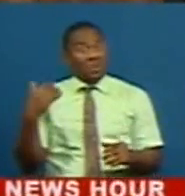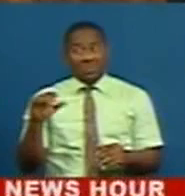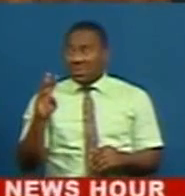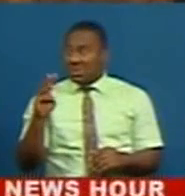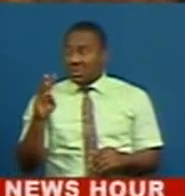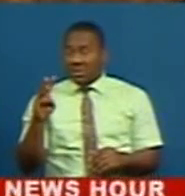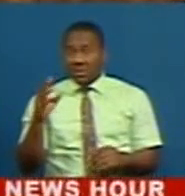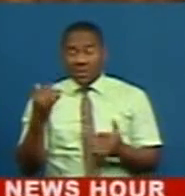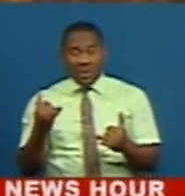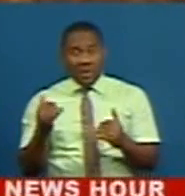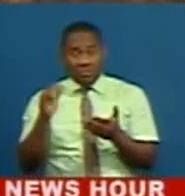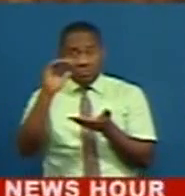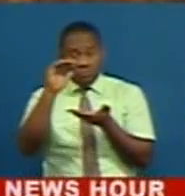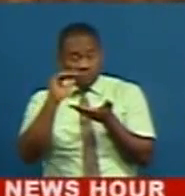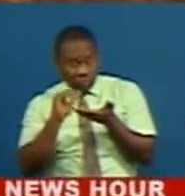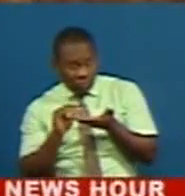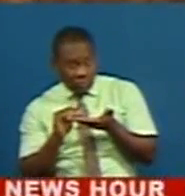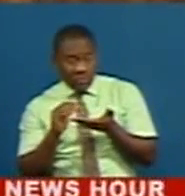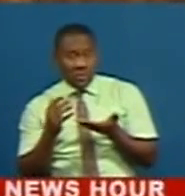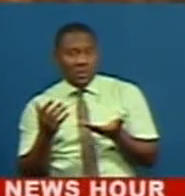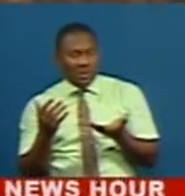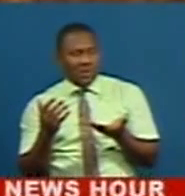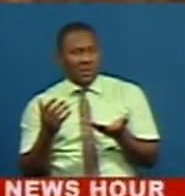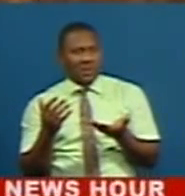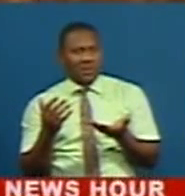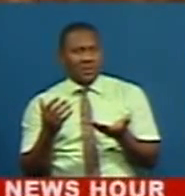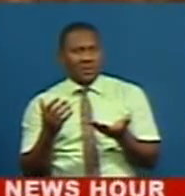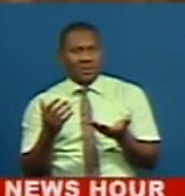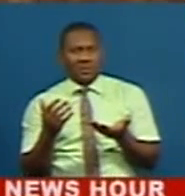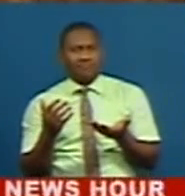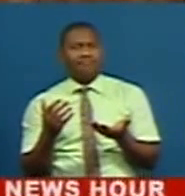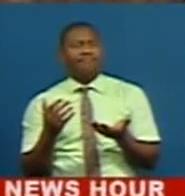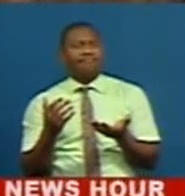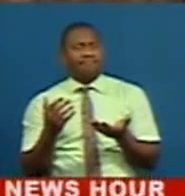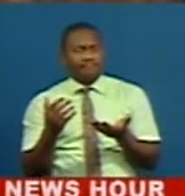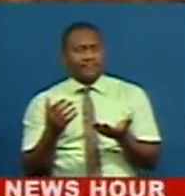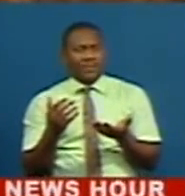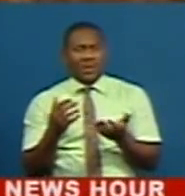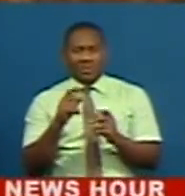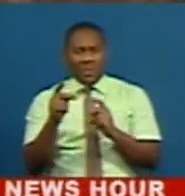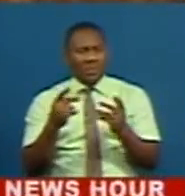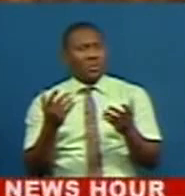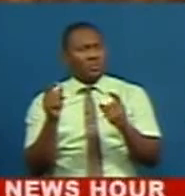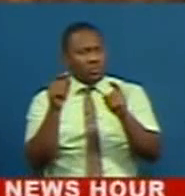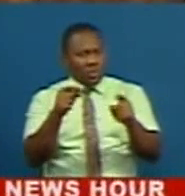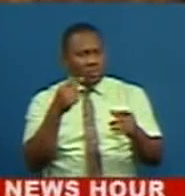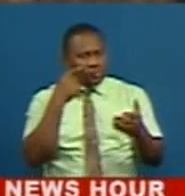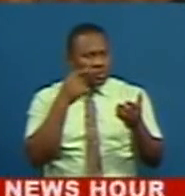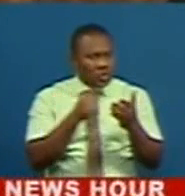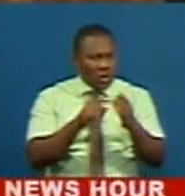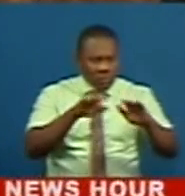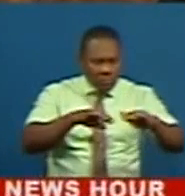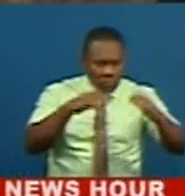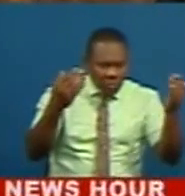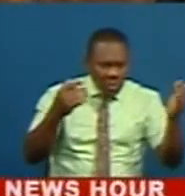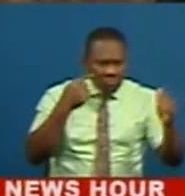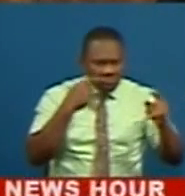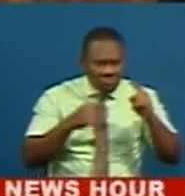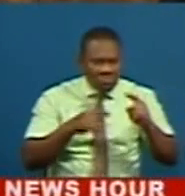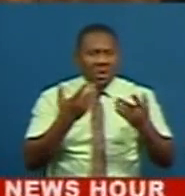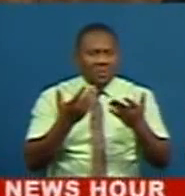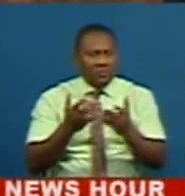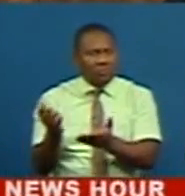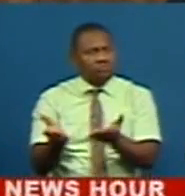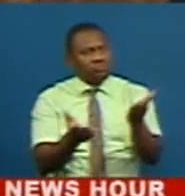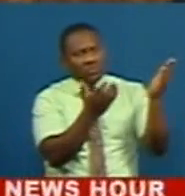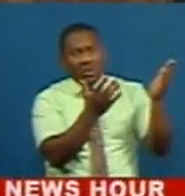3, dramatically improving the turnaround time for clearing goods, reducing the cost of the process, and bringing about